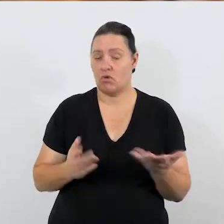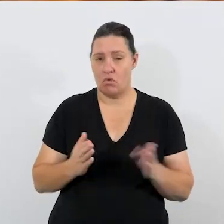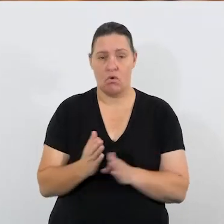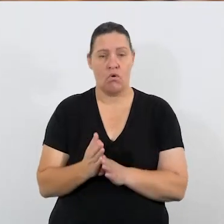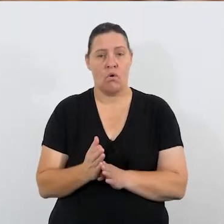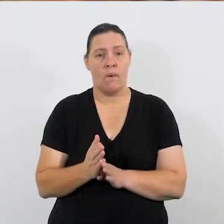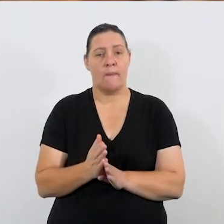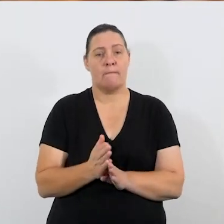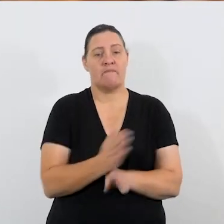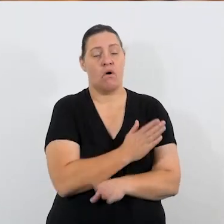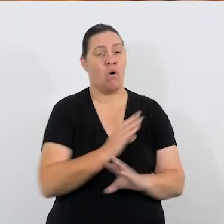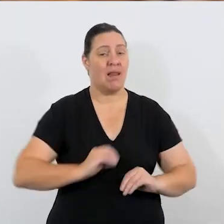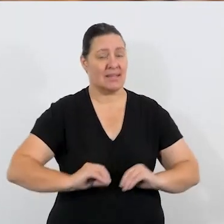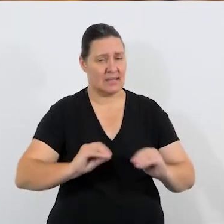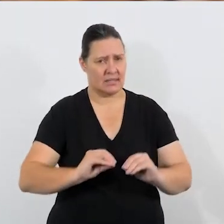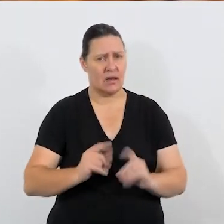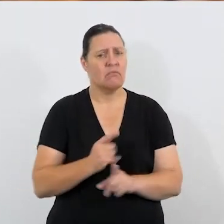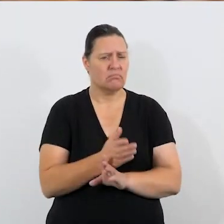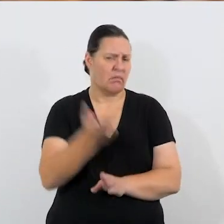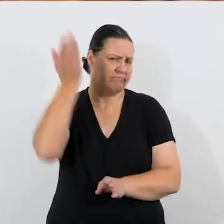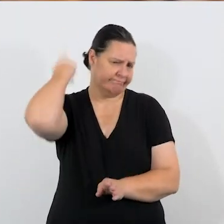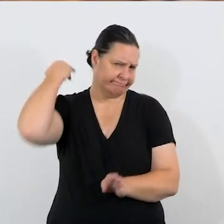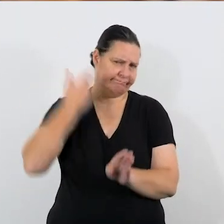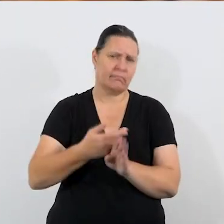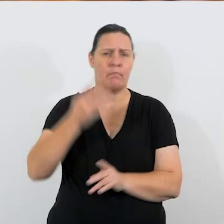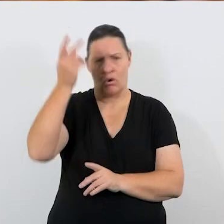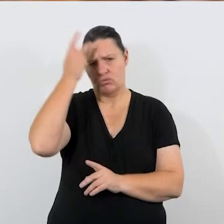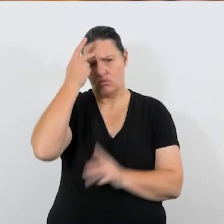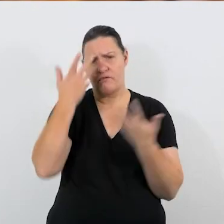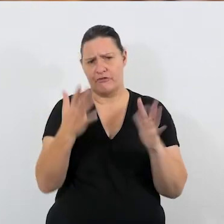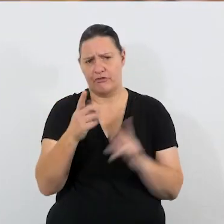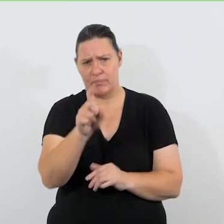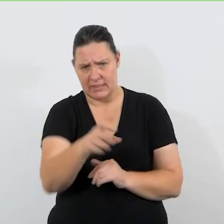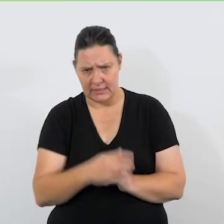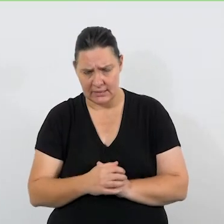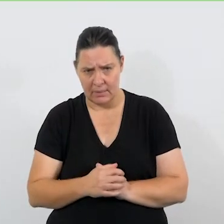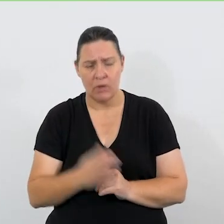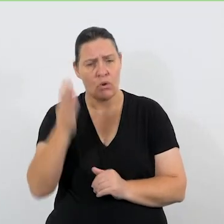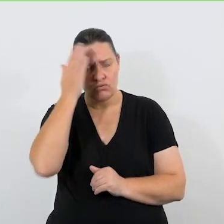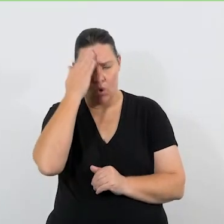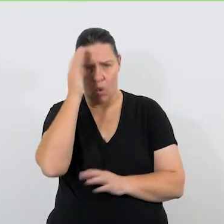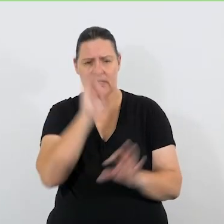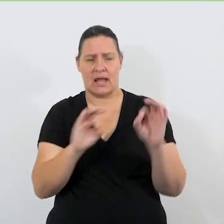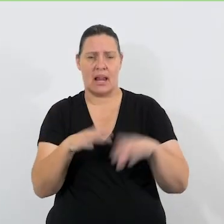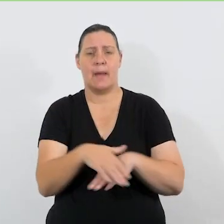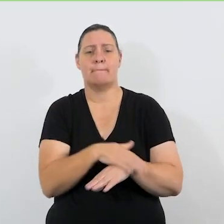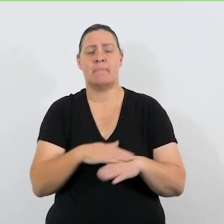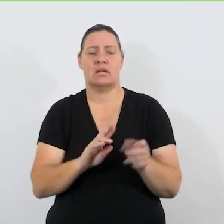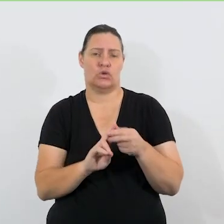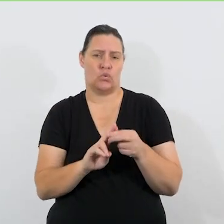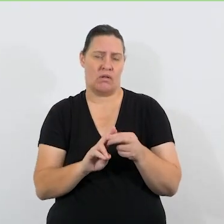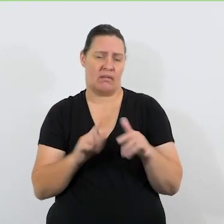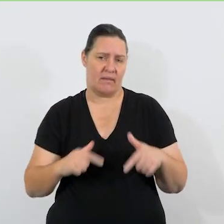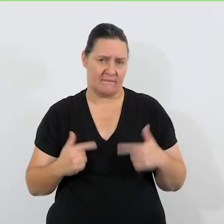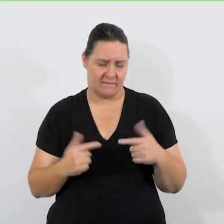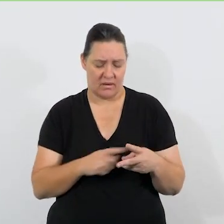So before you go into the lesson, these are the things that you should know up to so far. You should know that the cell is the basic unit of